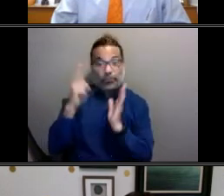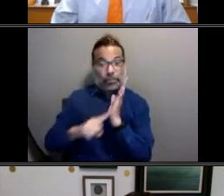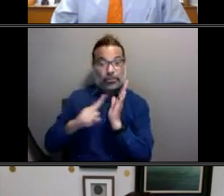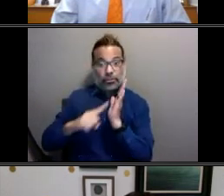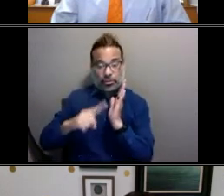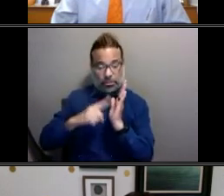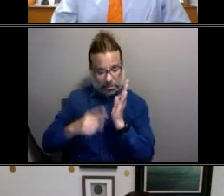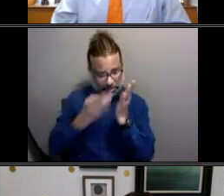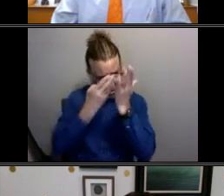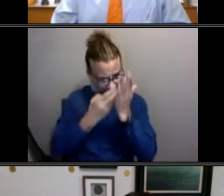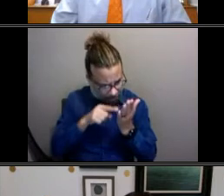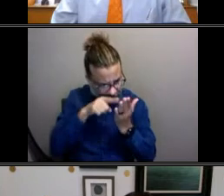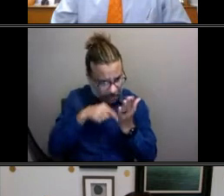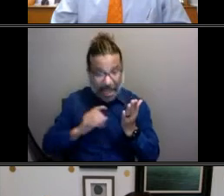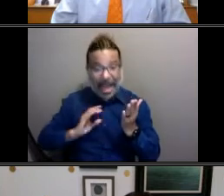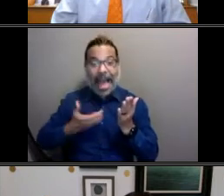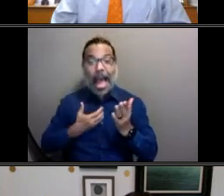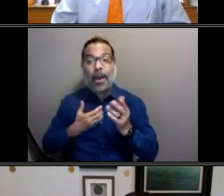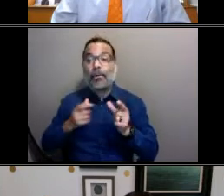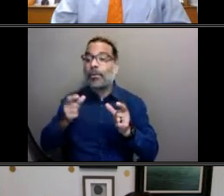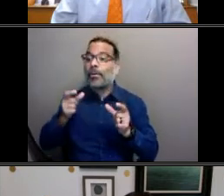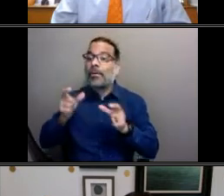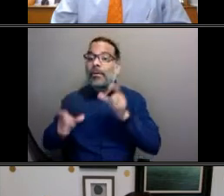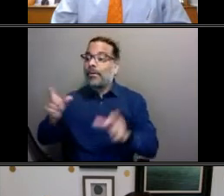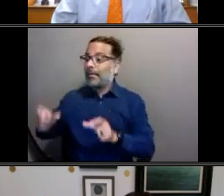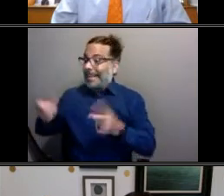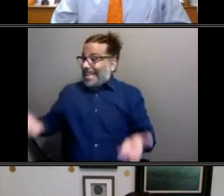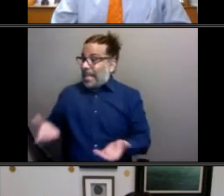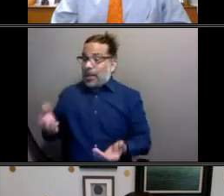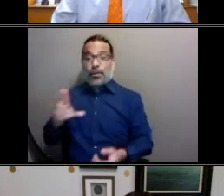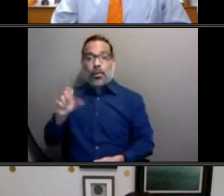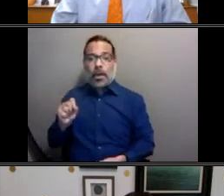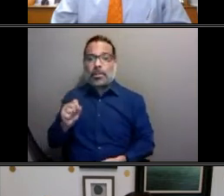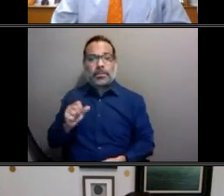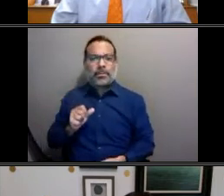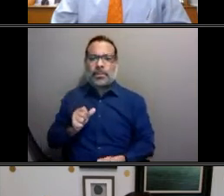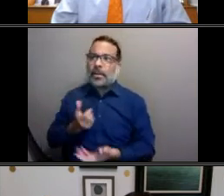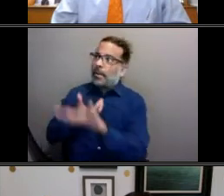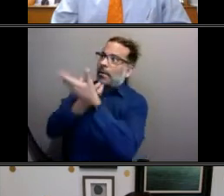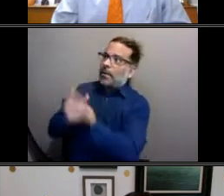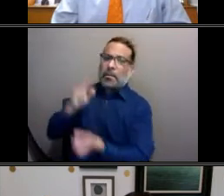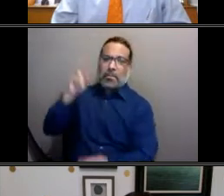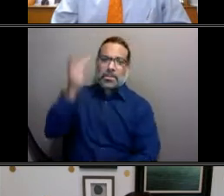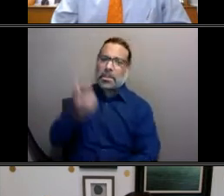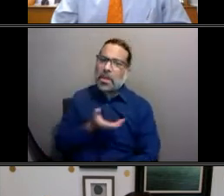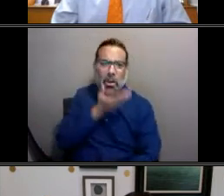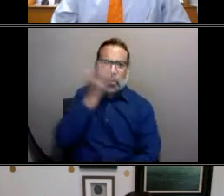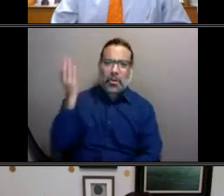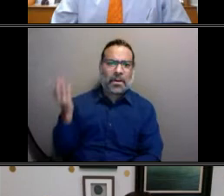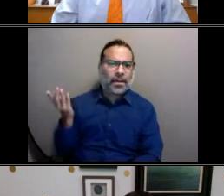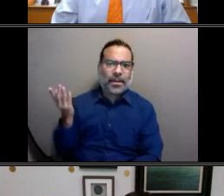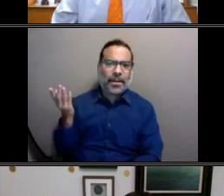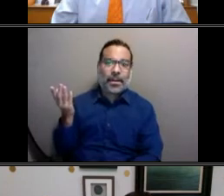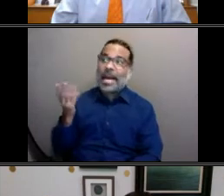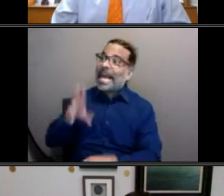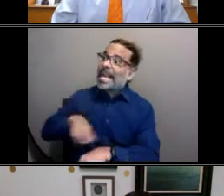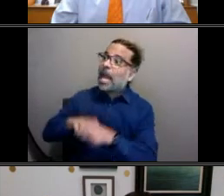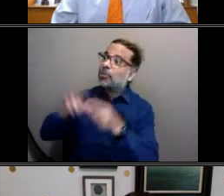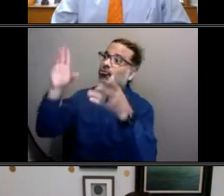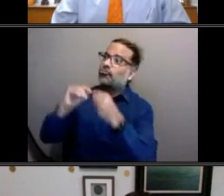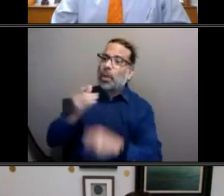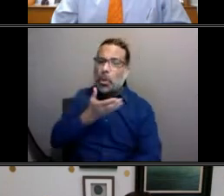our citizenry does not trust politicians, does not trust national voices, does not trust the media, but they tell you